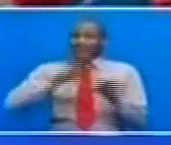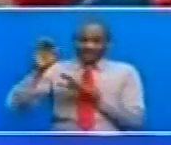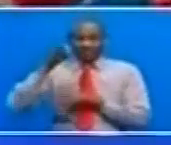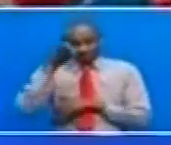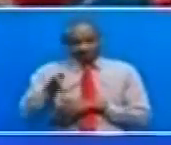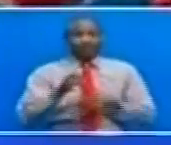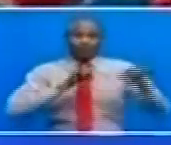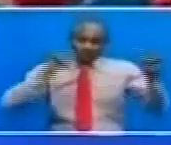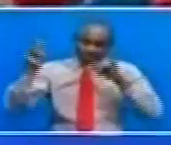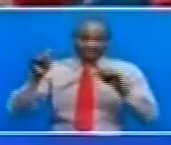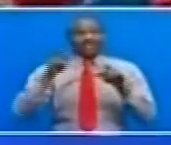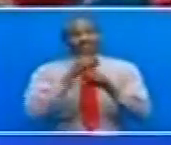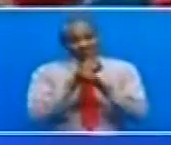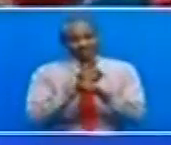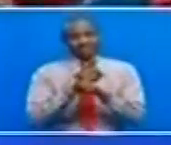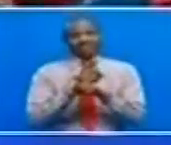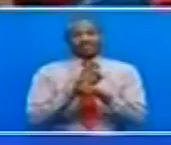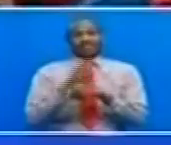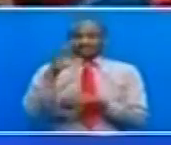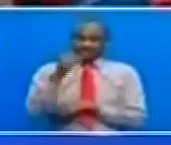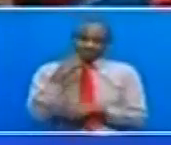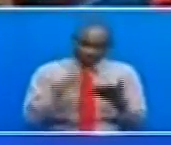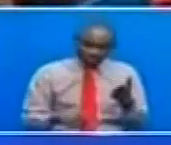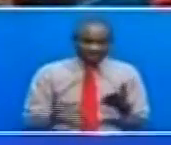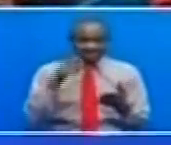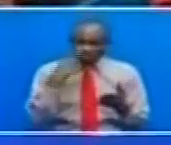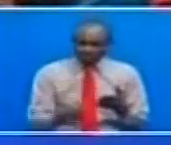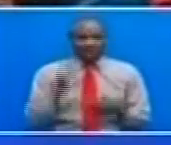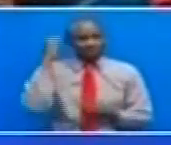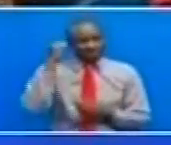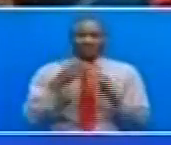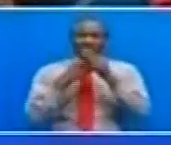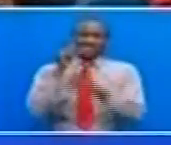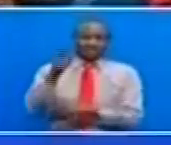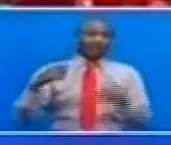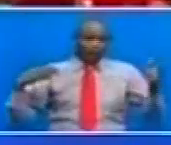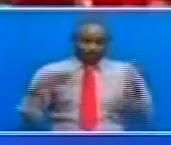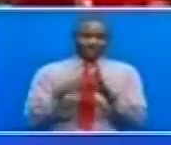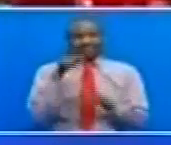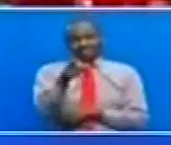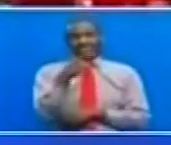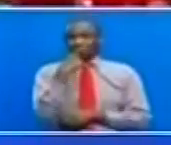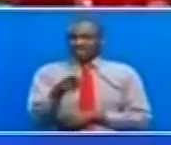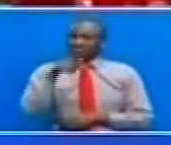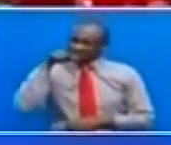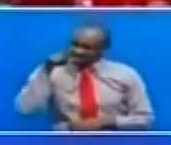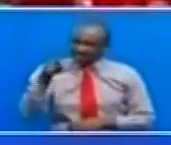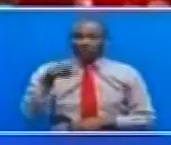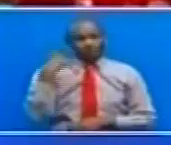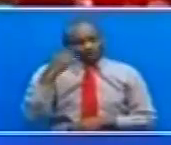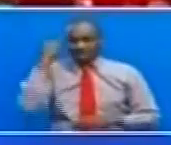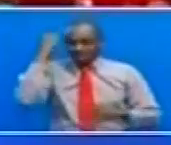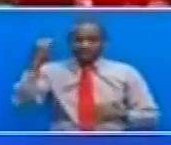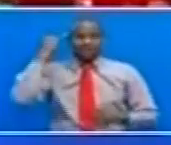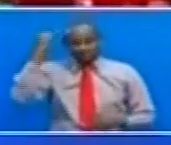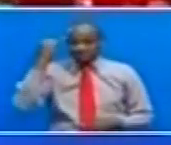and Foreign Affairs Chairman Ndungu Githinji has lashed out at political leaders opposing the bill, saying they are commenting on